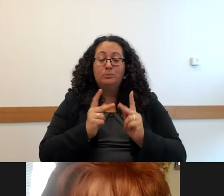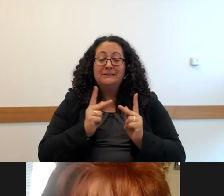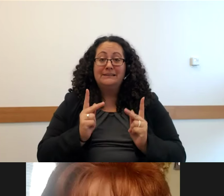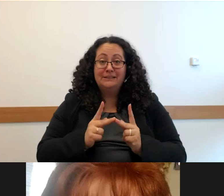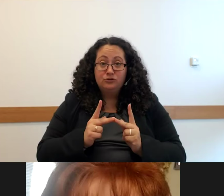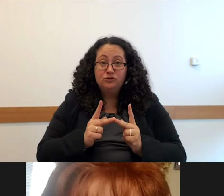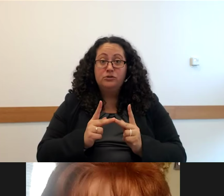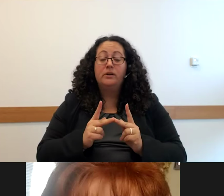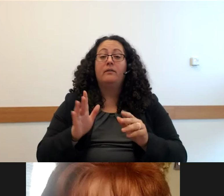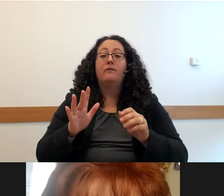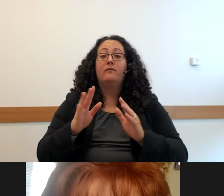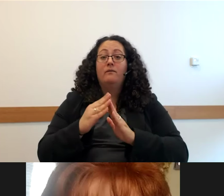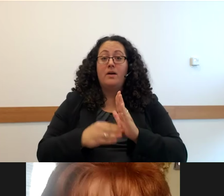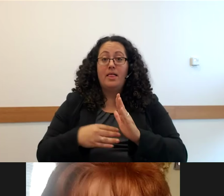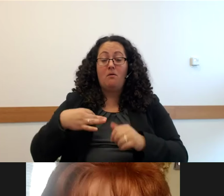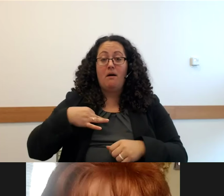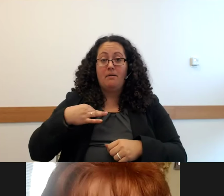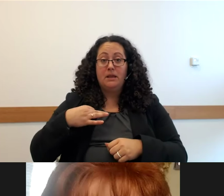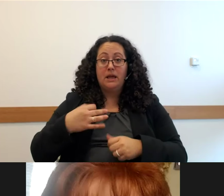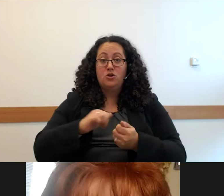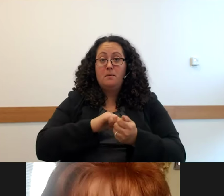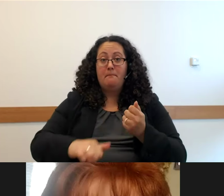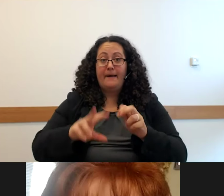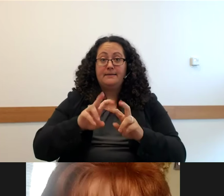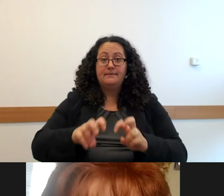Candidate fills out the application, bypasses the assessment.